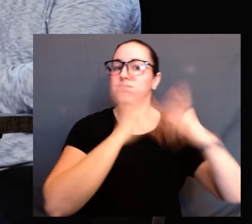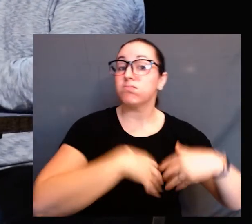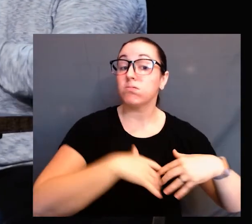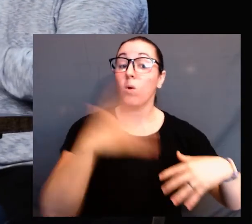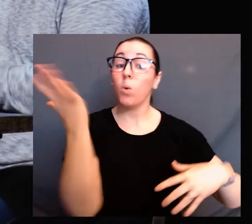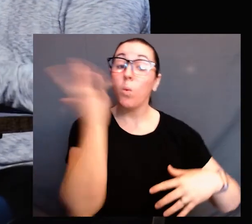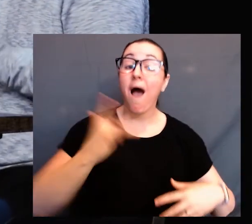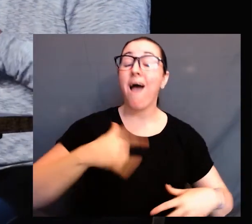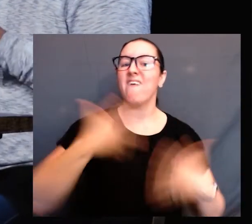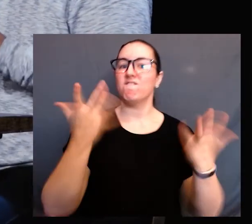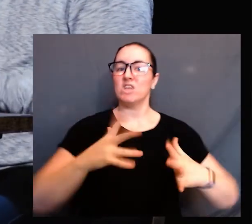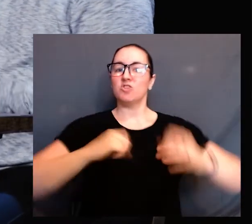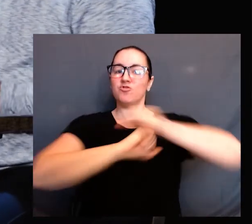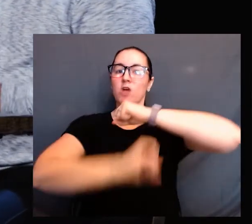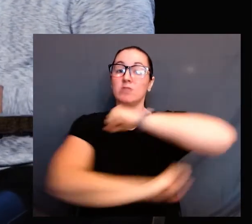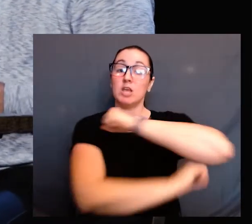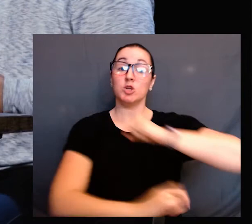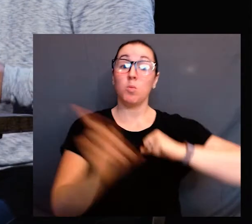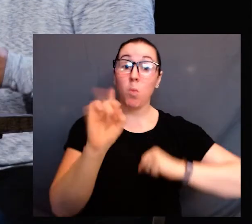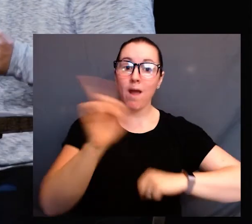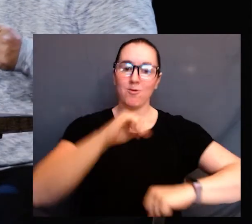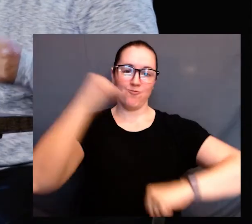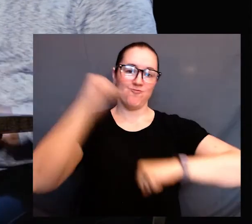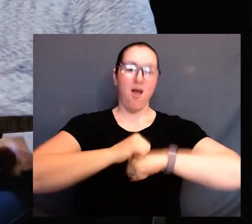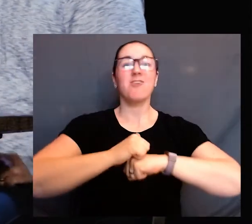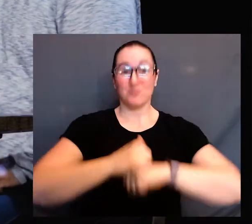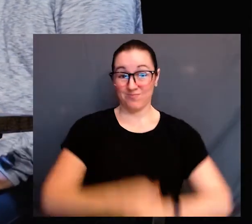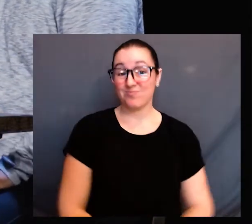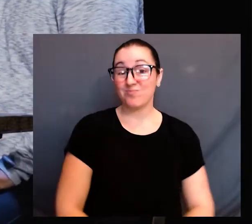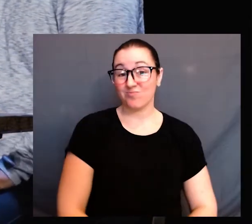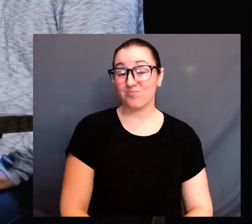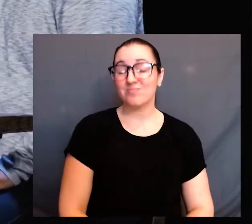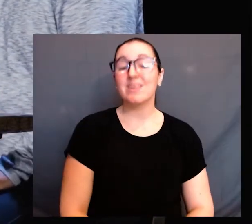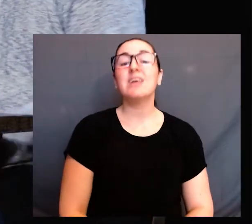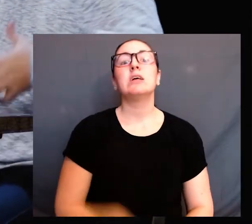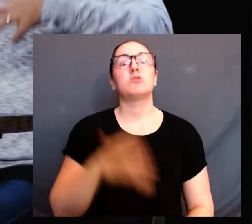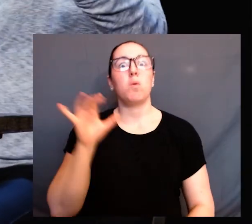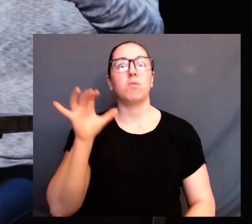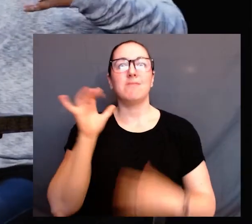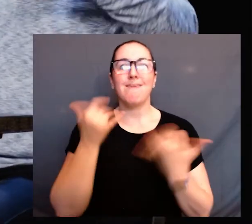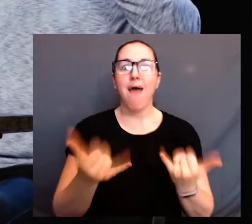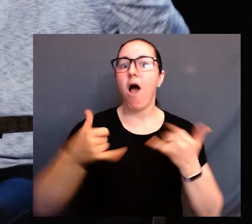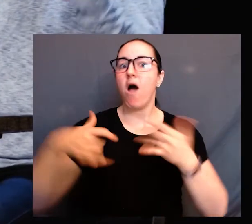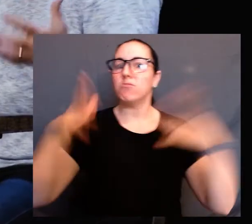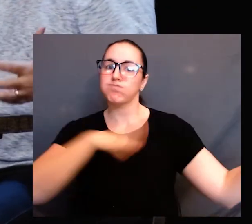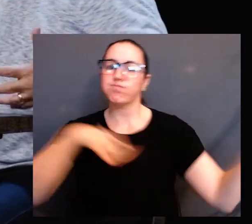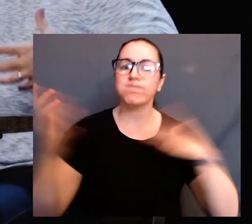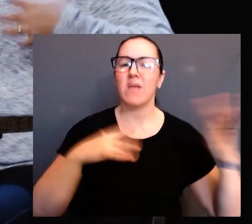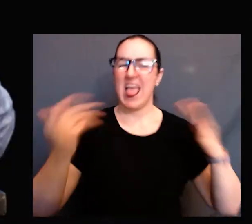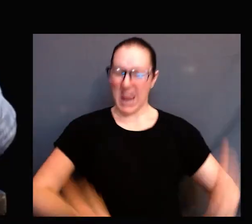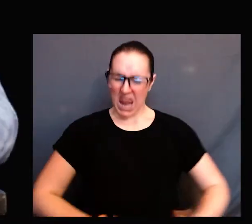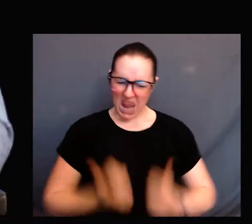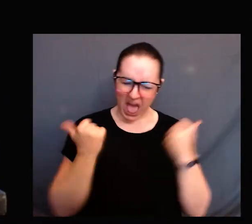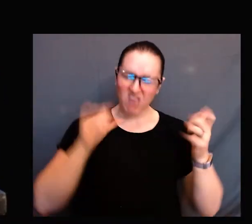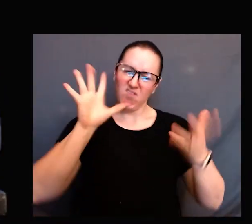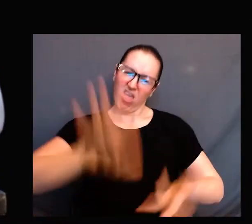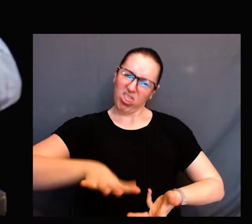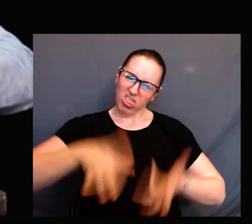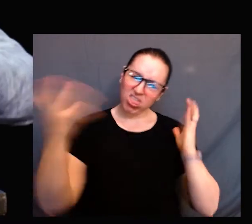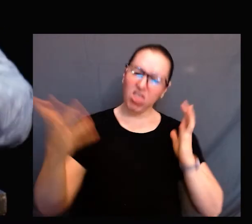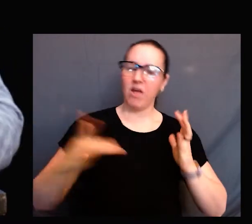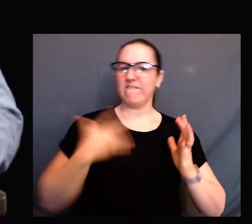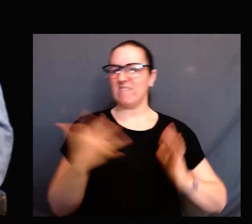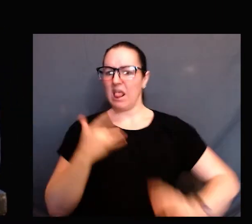fall because it had its foundation on the rock. So here comes the storms of life,